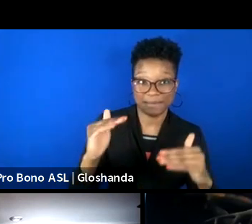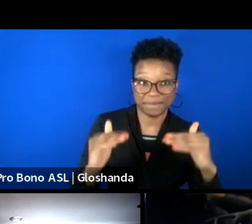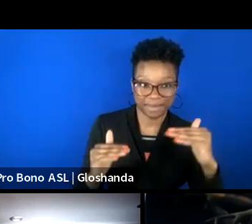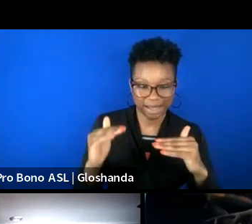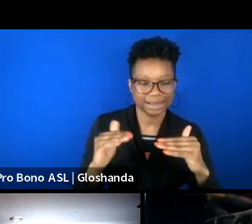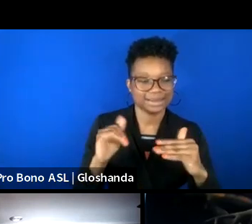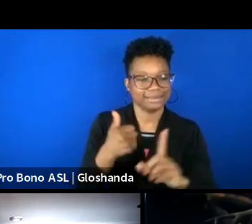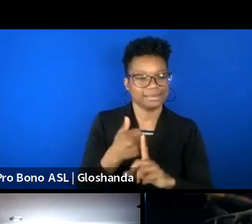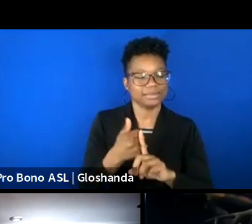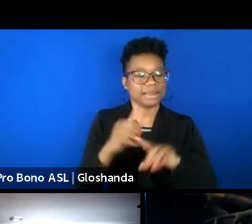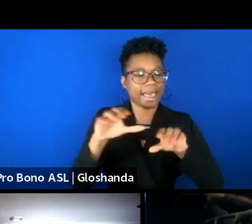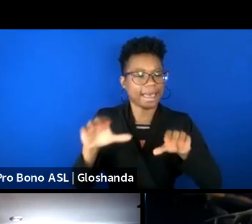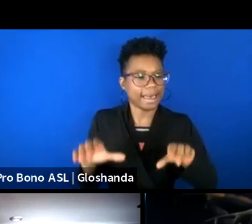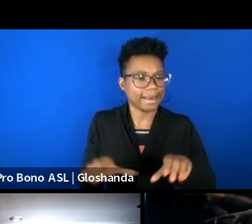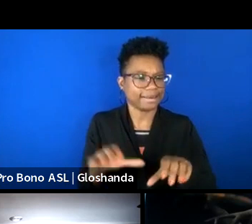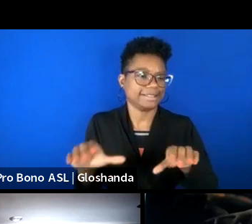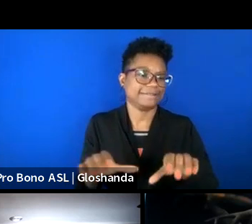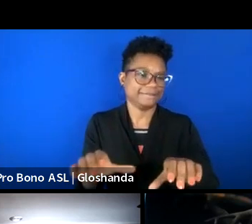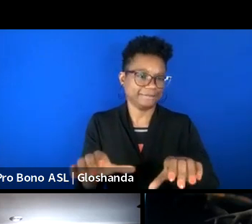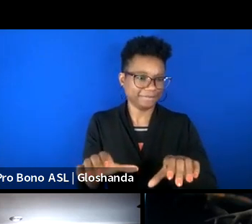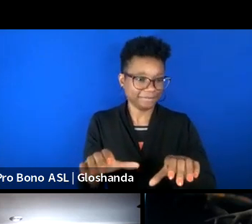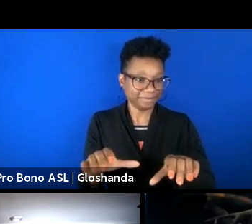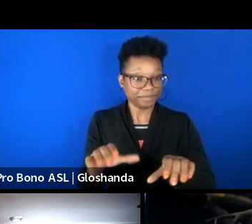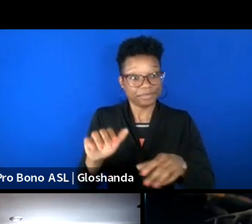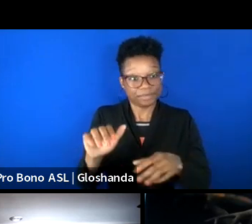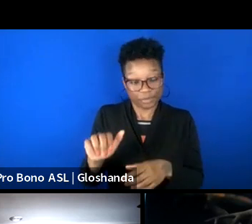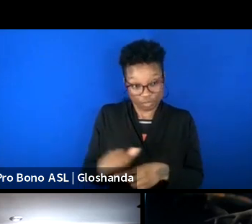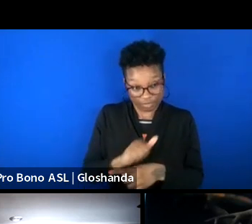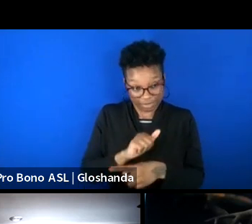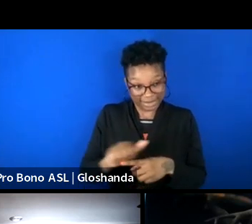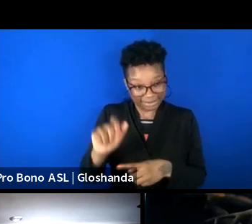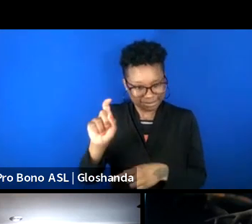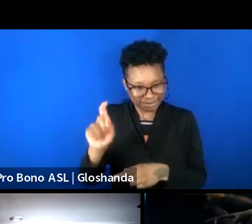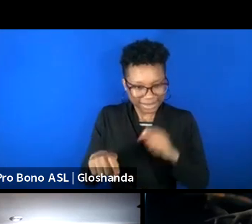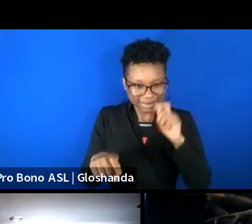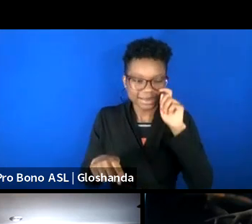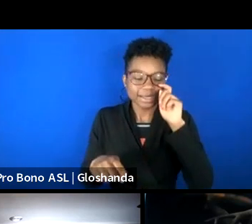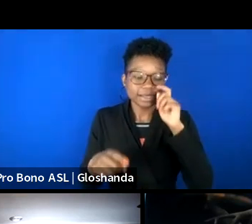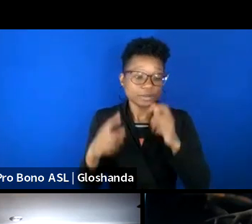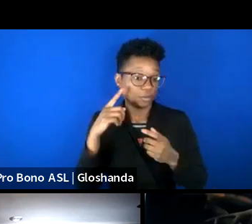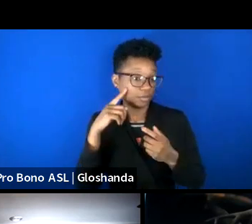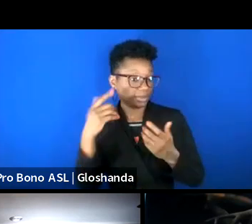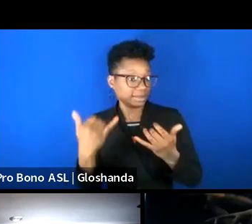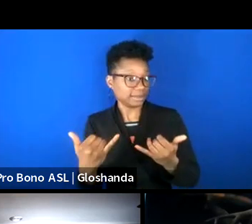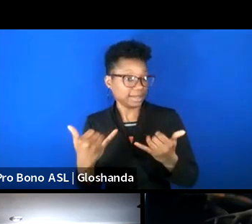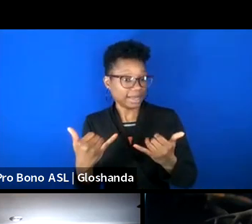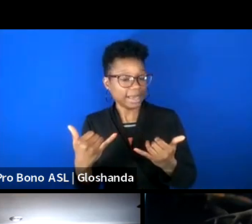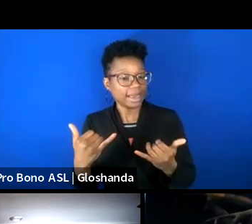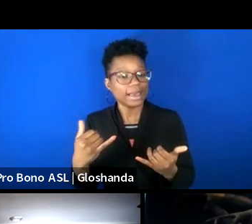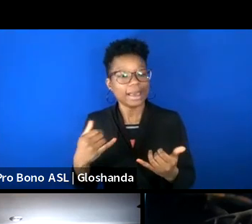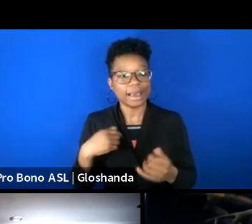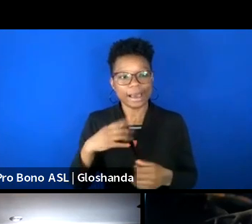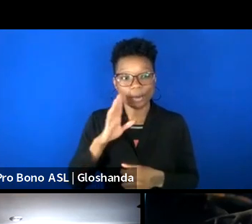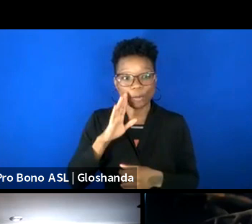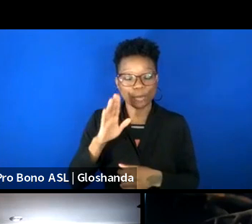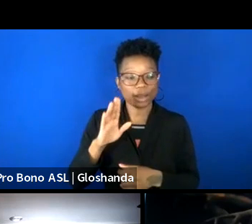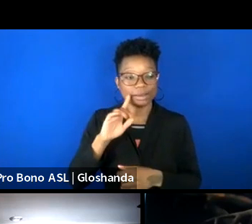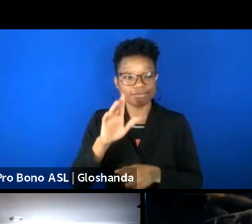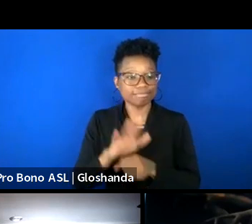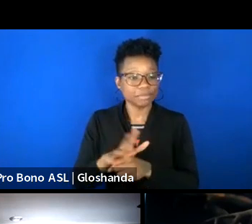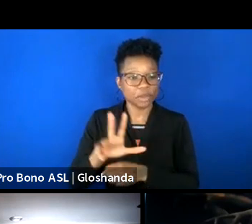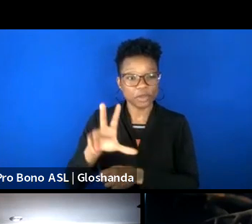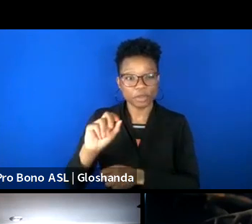today, what I'm going to do to create balance in my life is to dedicate 30 minutes to working out and